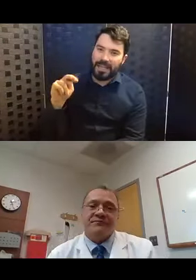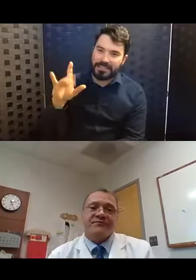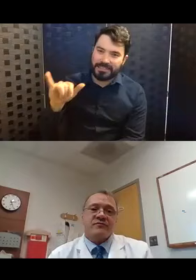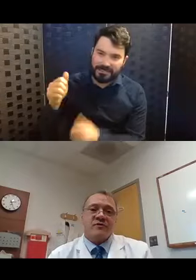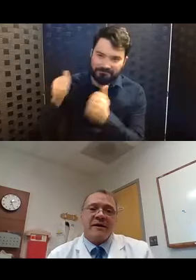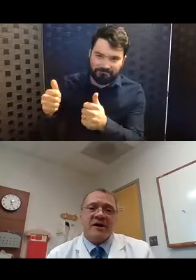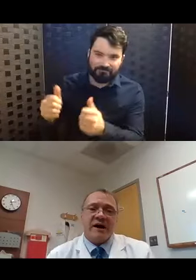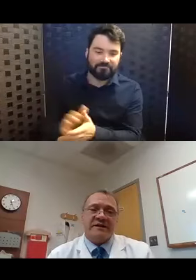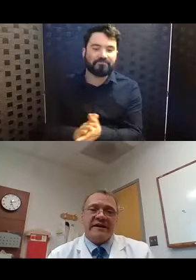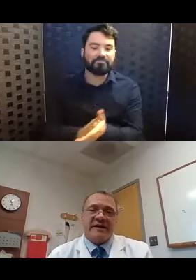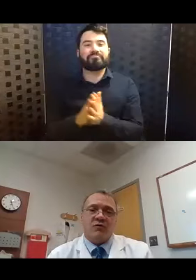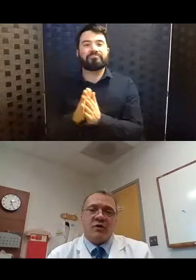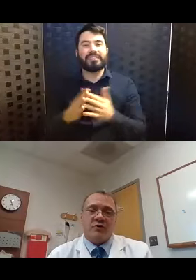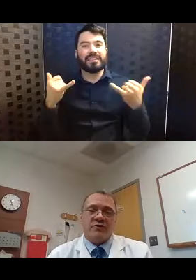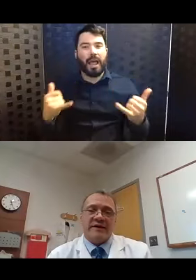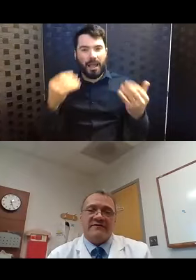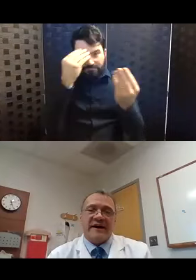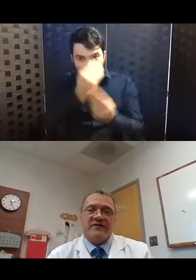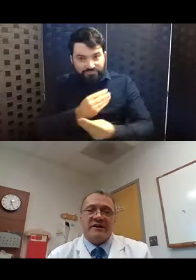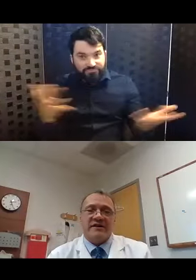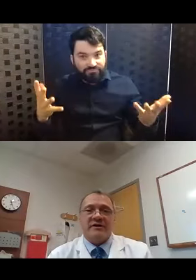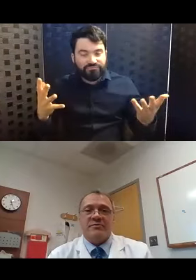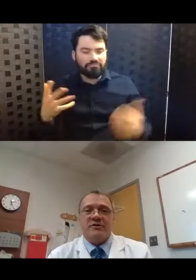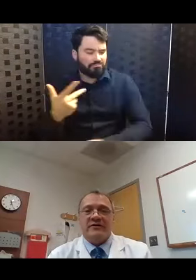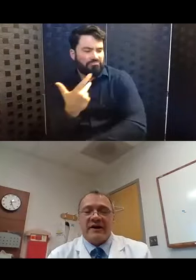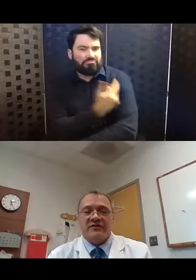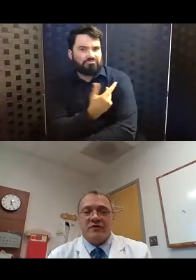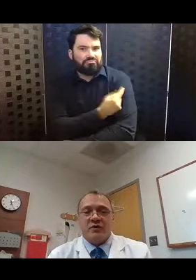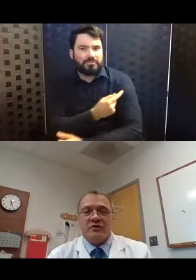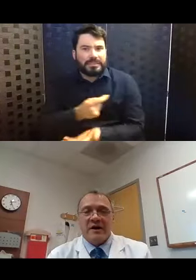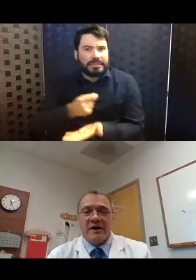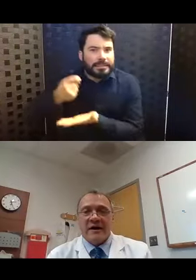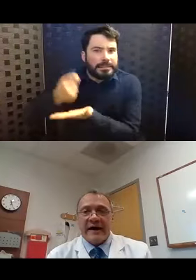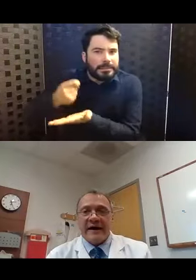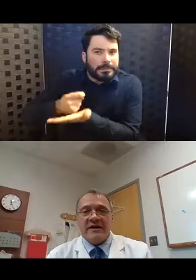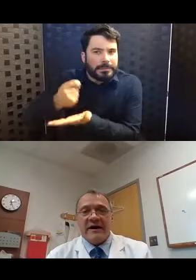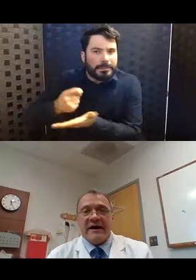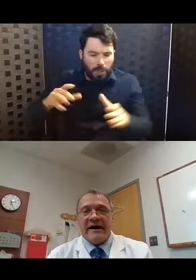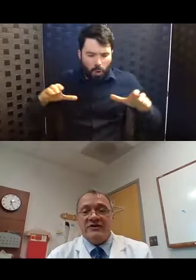I'm gonna update on what we're doing in the Vaccine and Therapeutics Task Force.